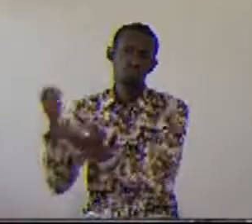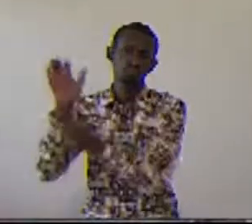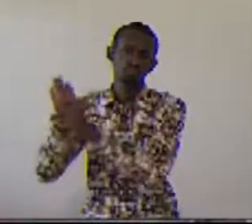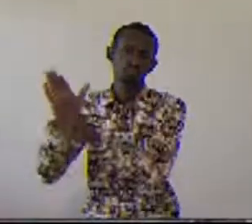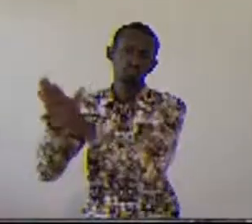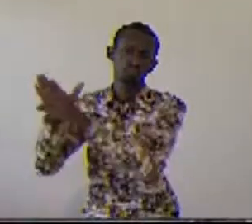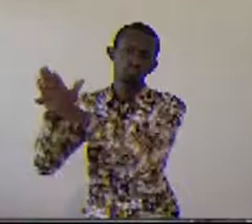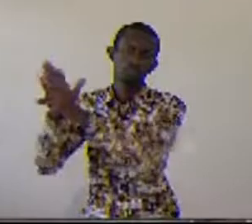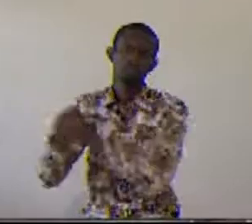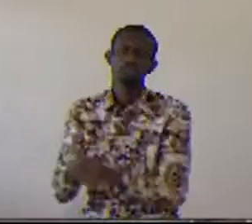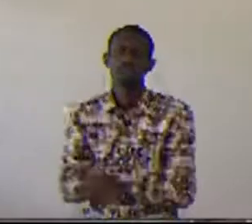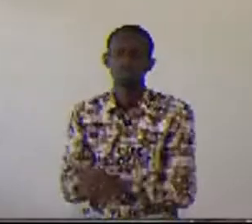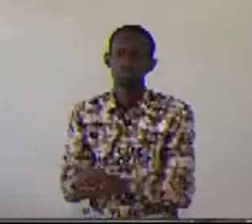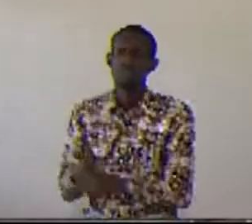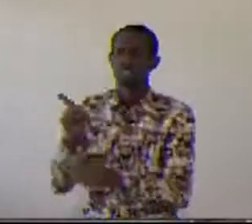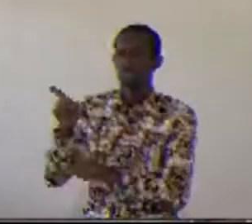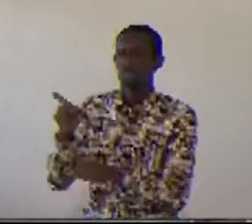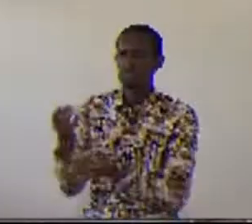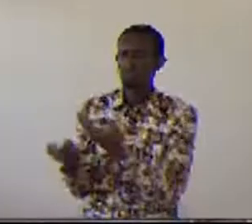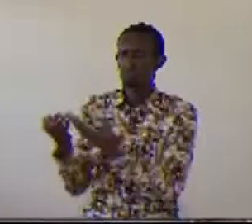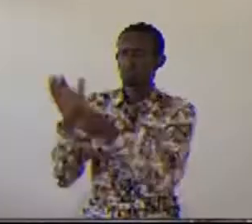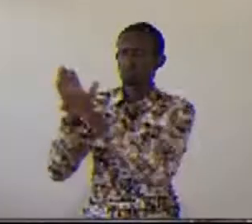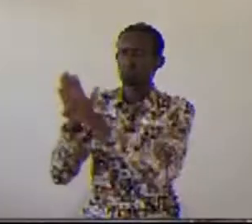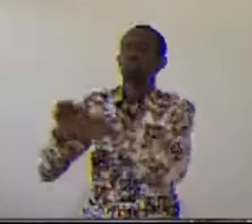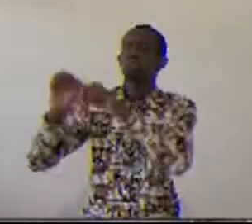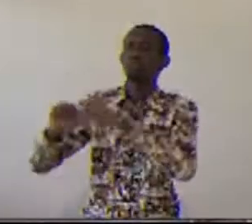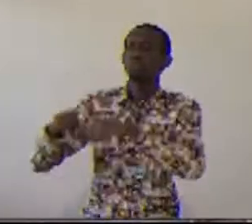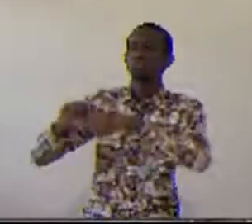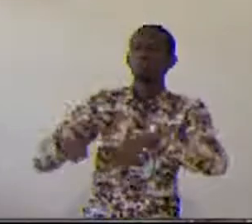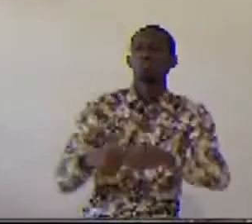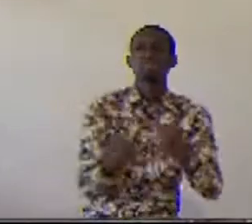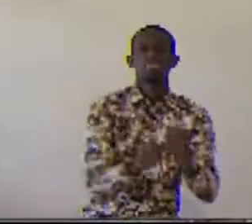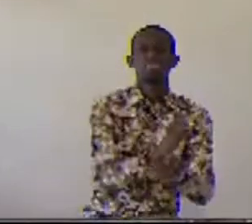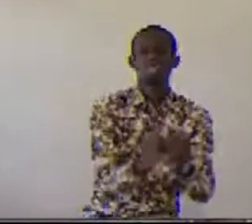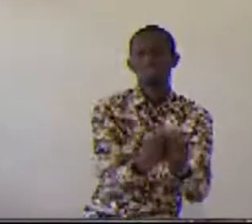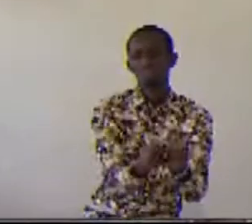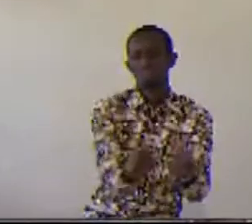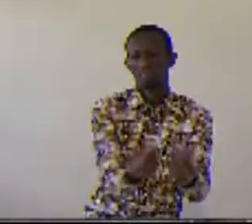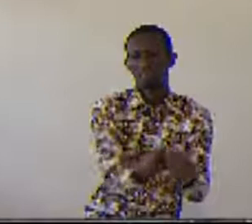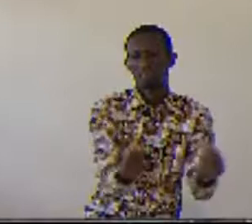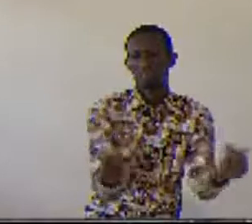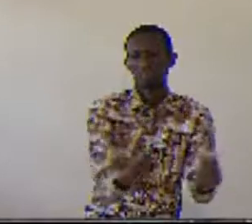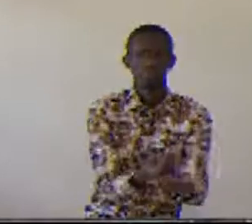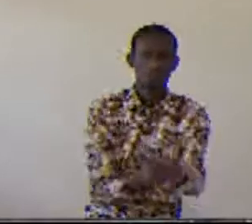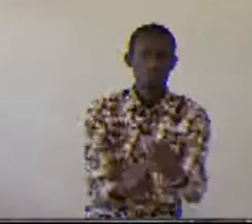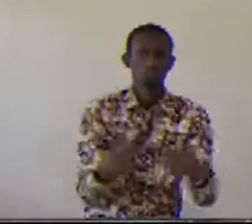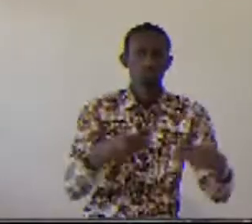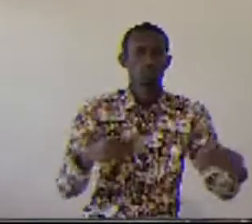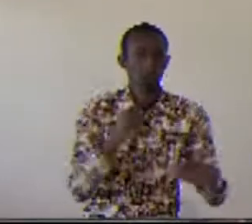do what? To weaken those strong electrostatic forces in aluminum.